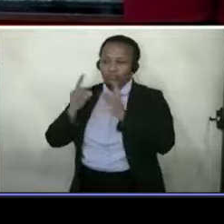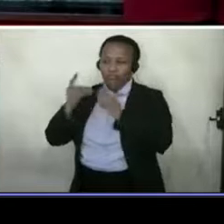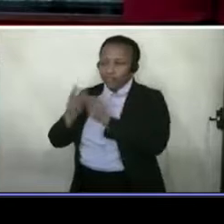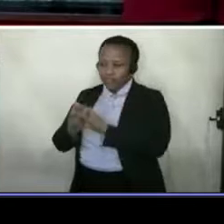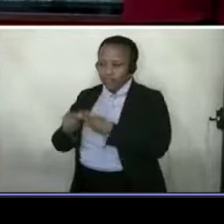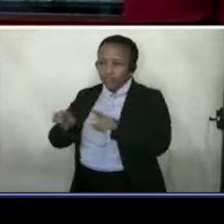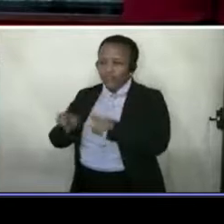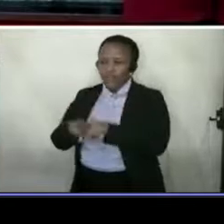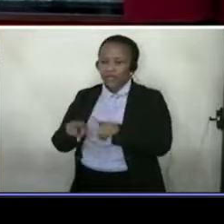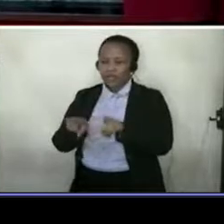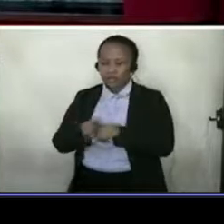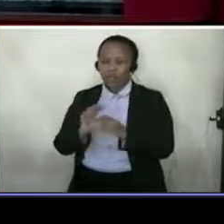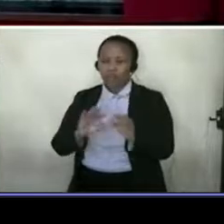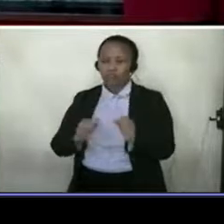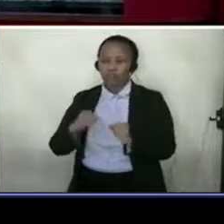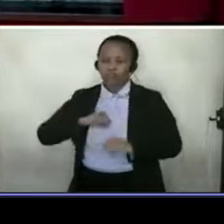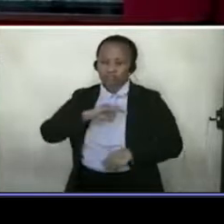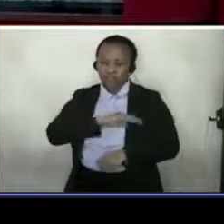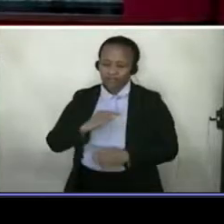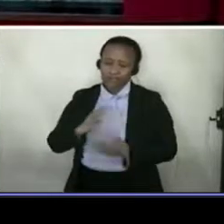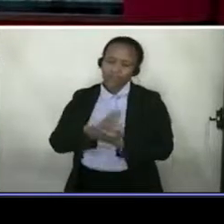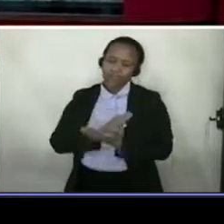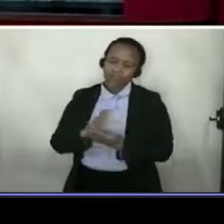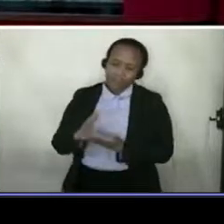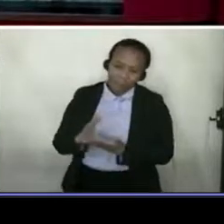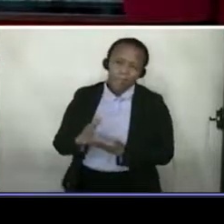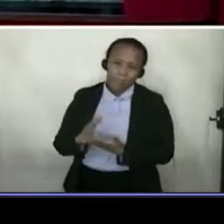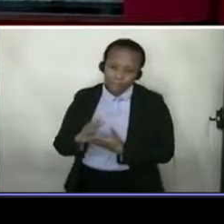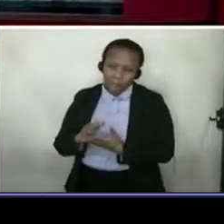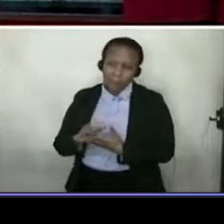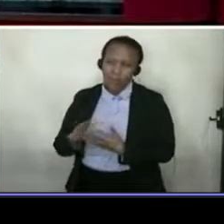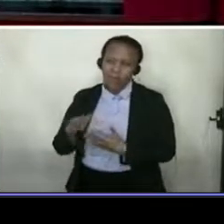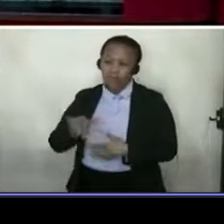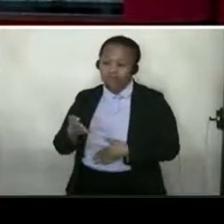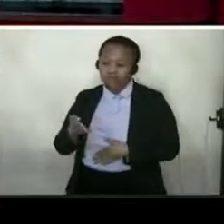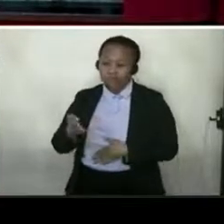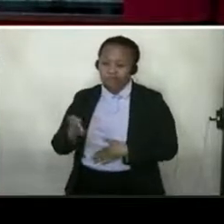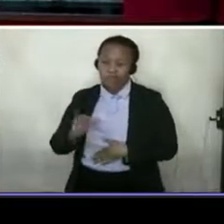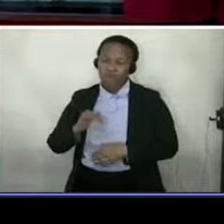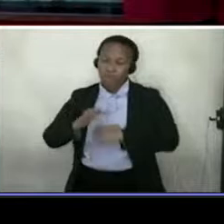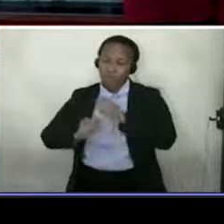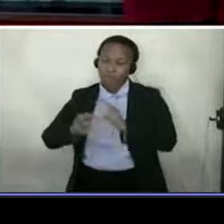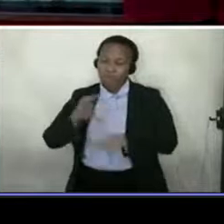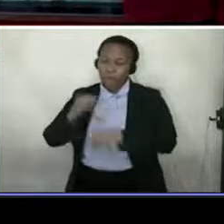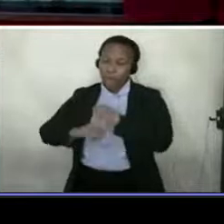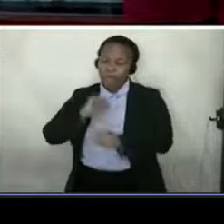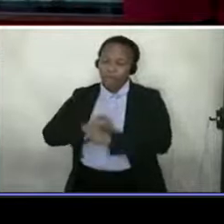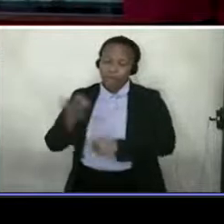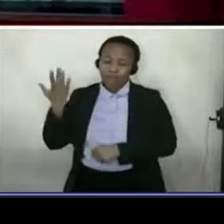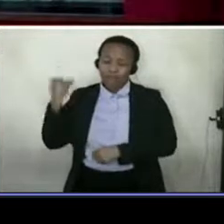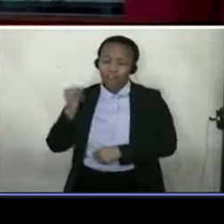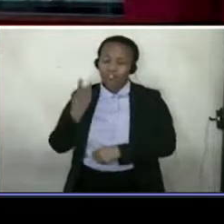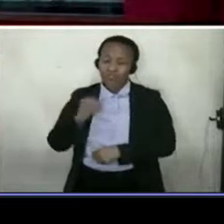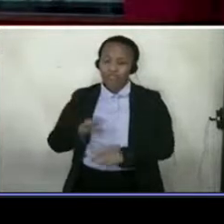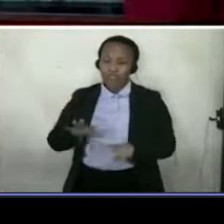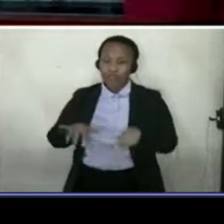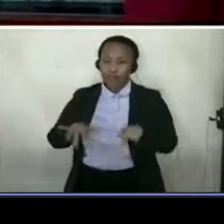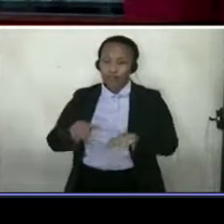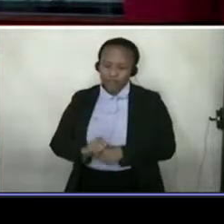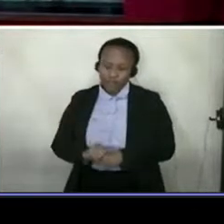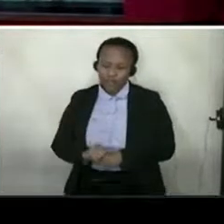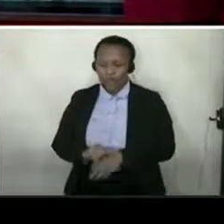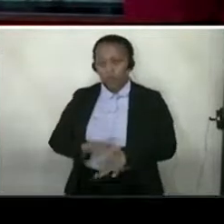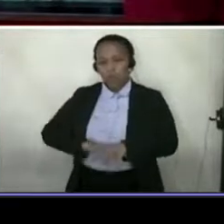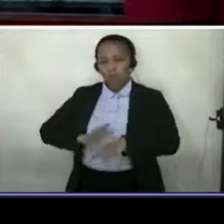officials, with some dating back as far as 2014. Further analysis